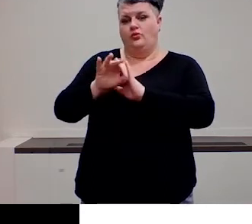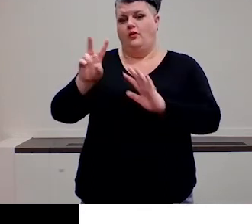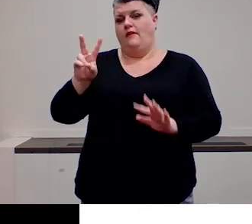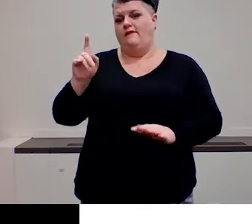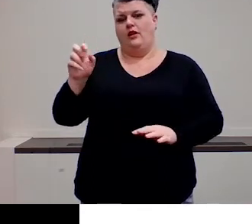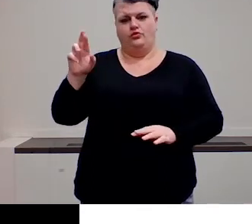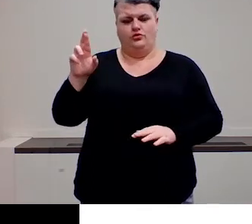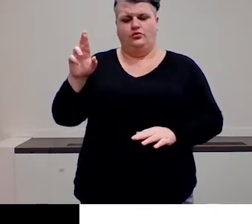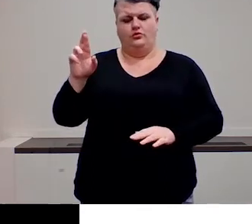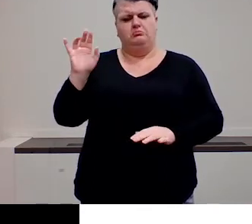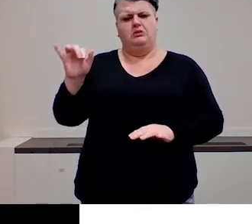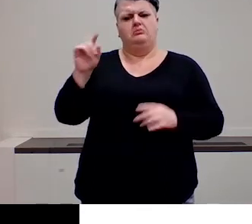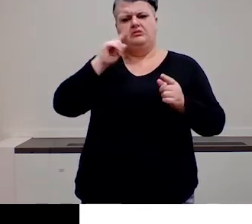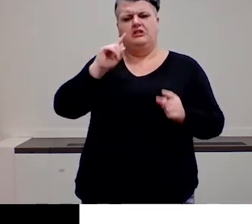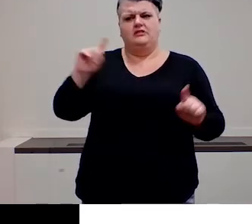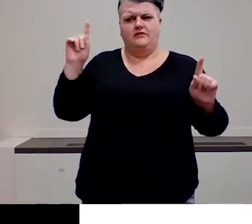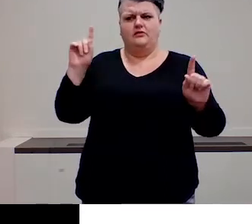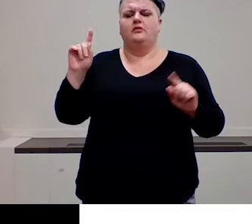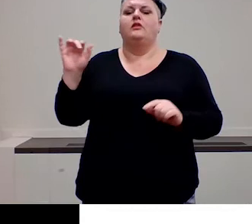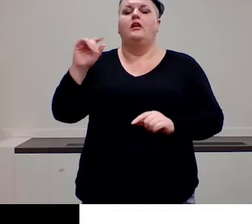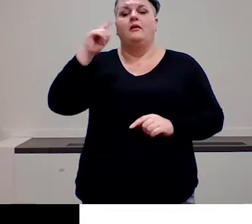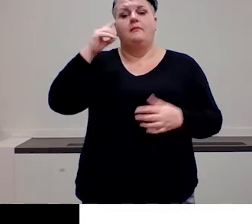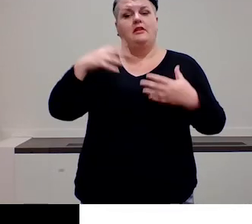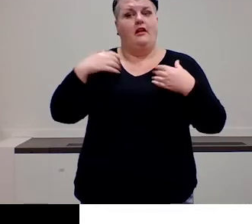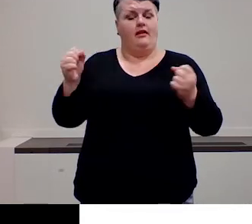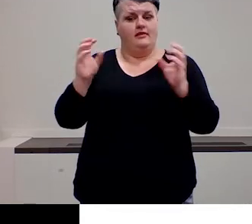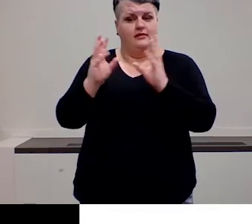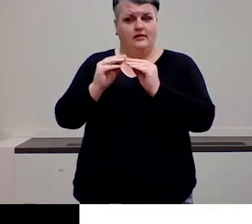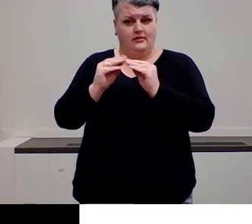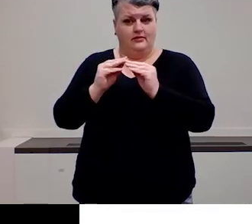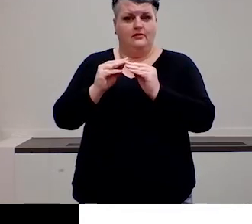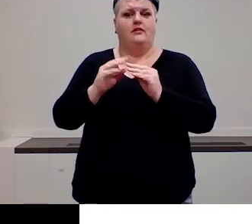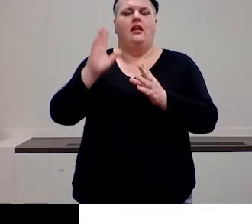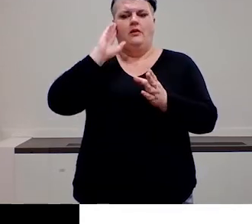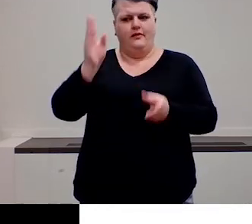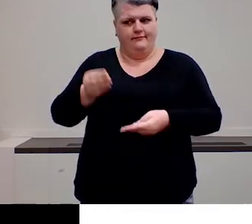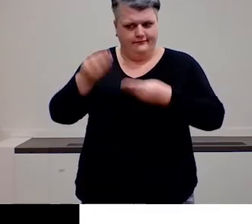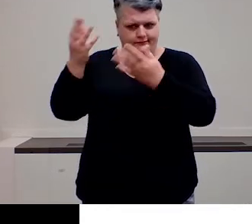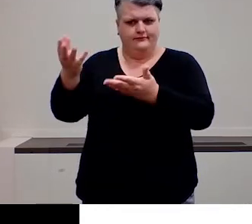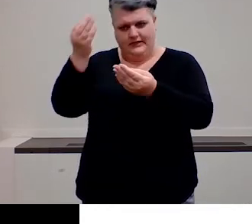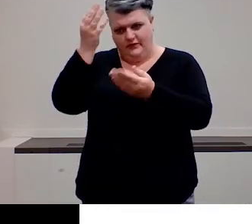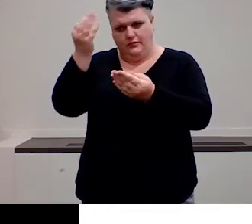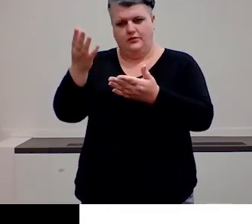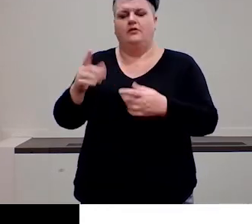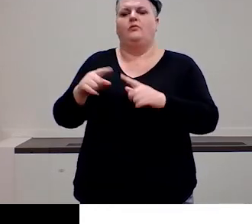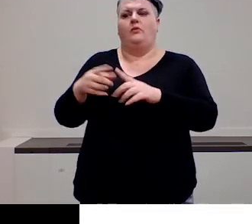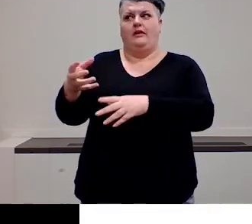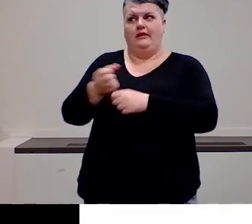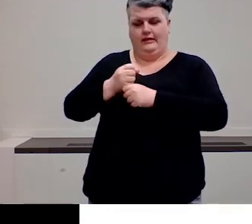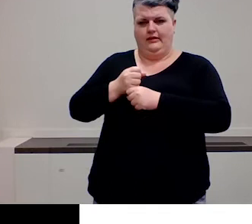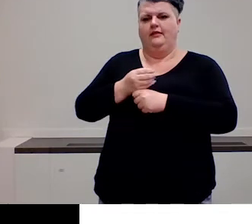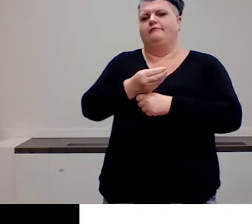pretty successful. There was also a mental health session, which I will pass along that information when I receive